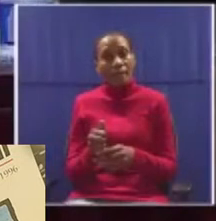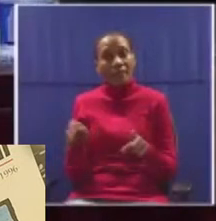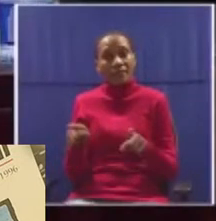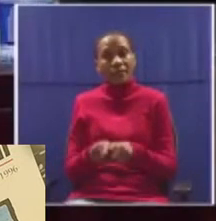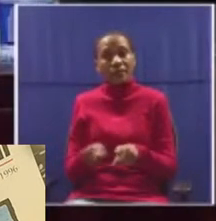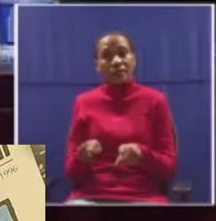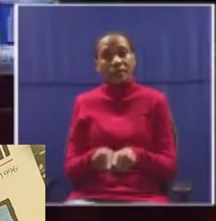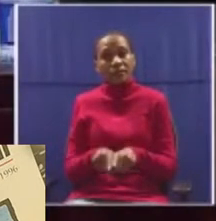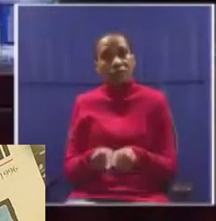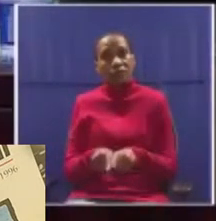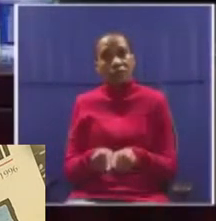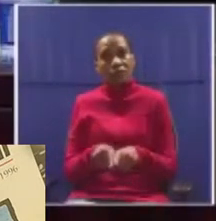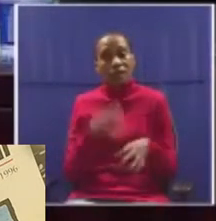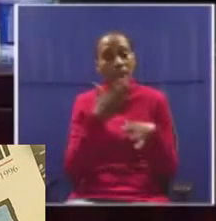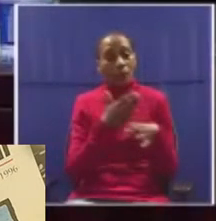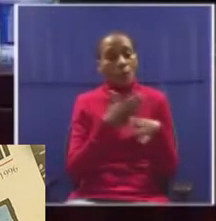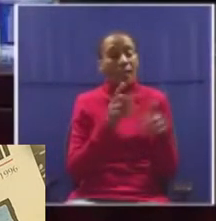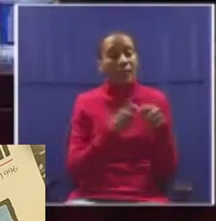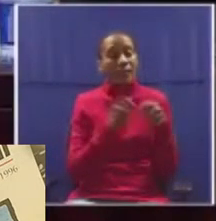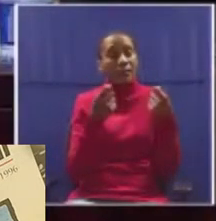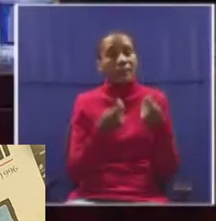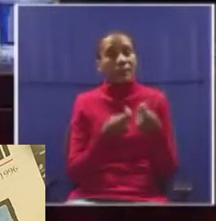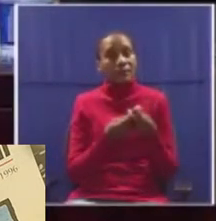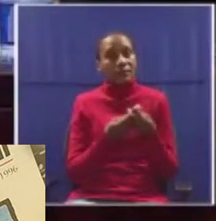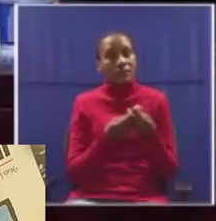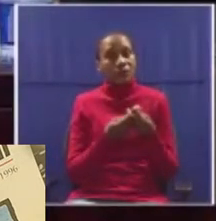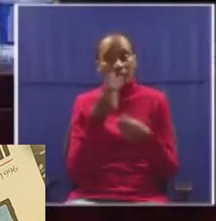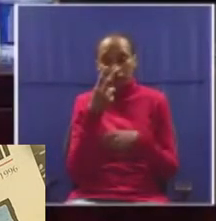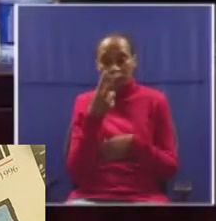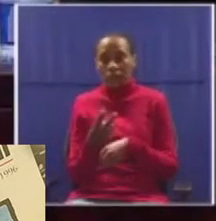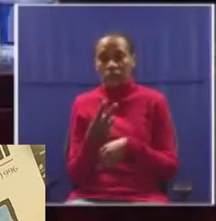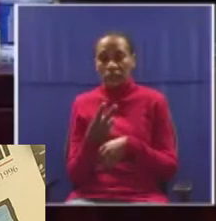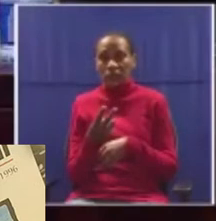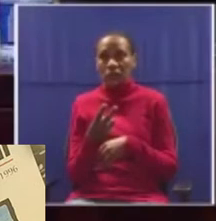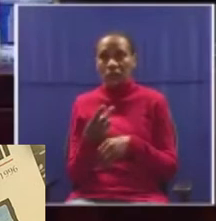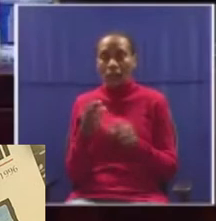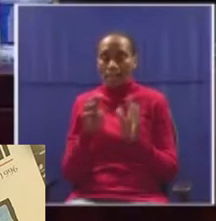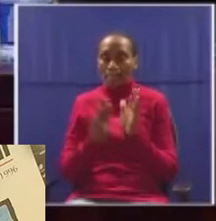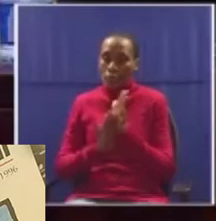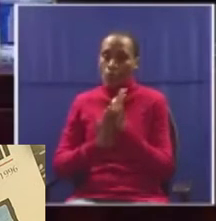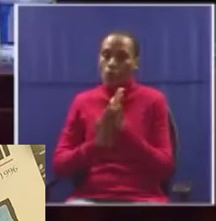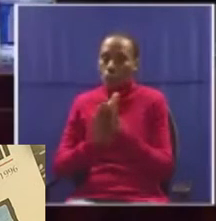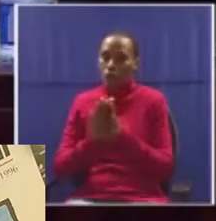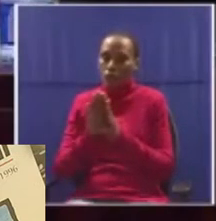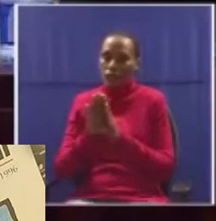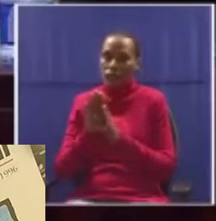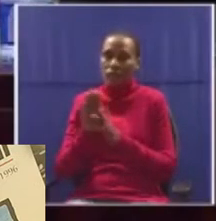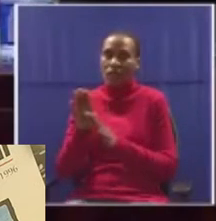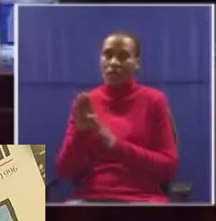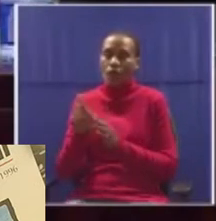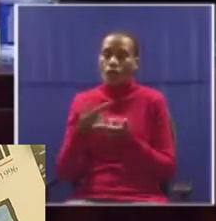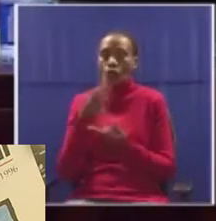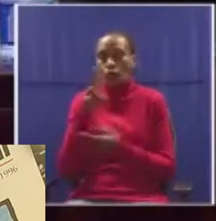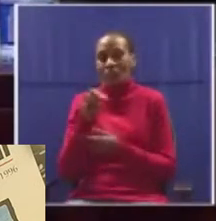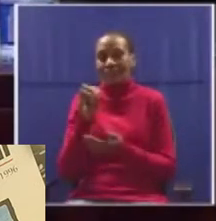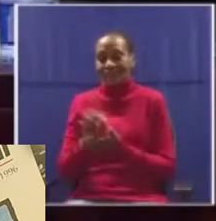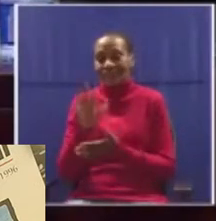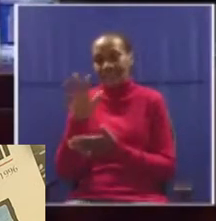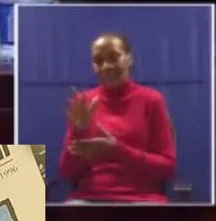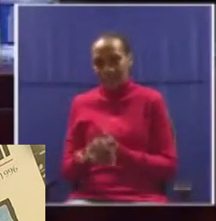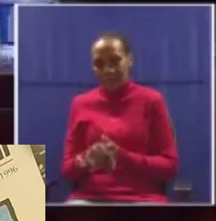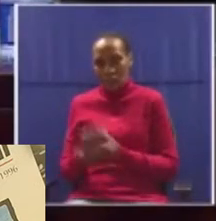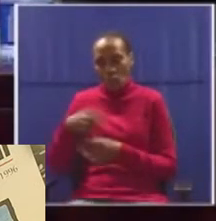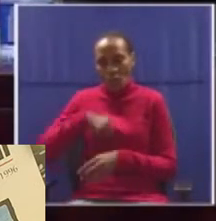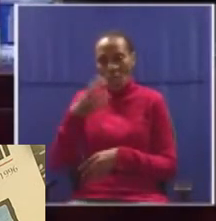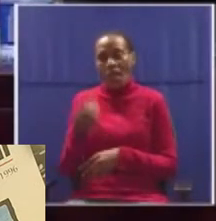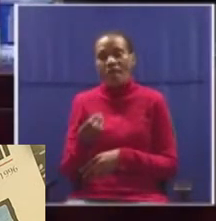as the tanks false recognize the significant and positive progress made since 2019 we